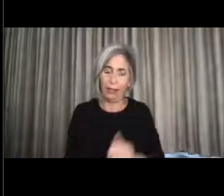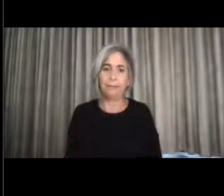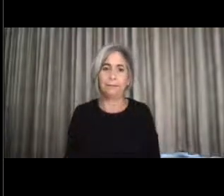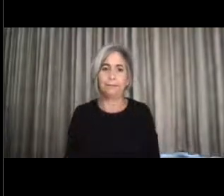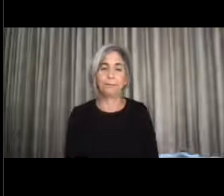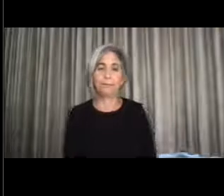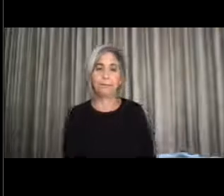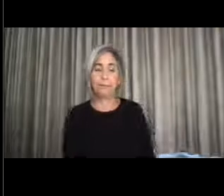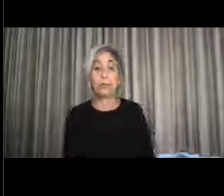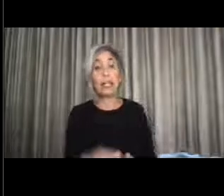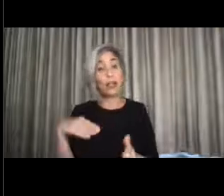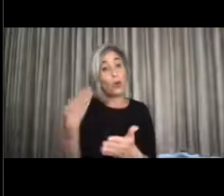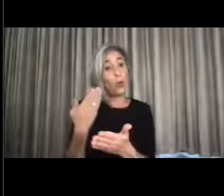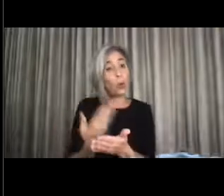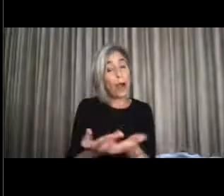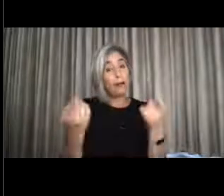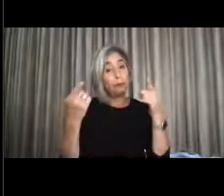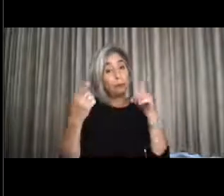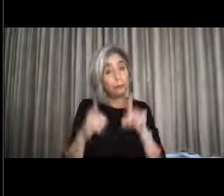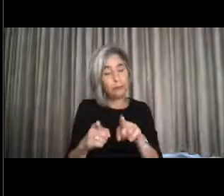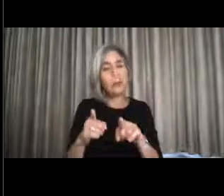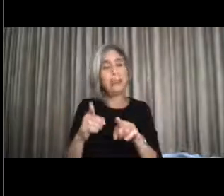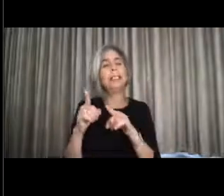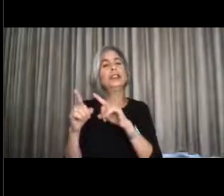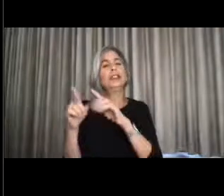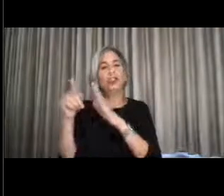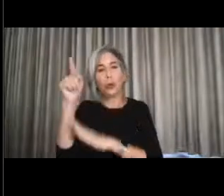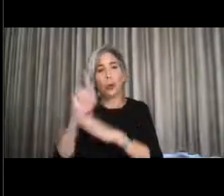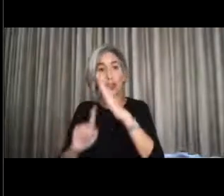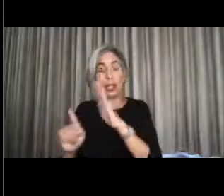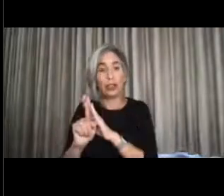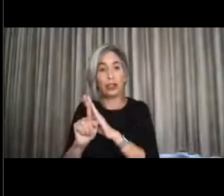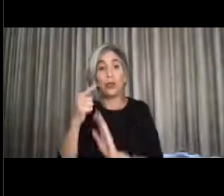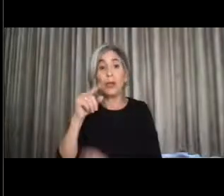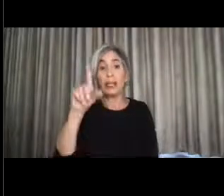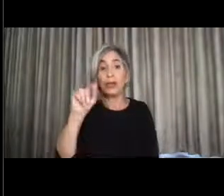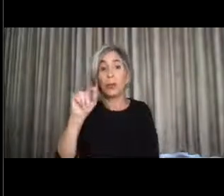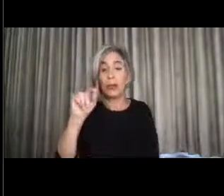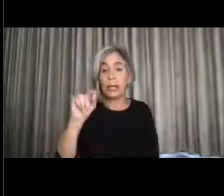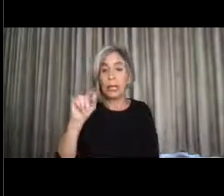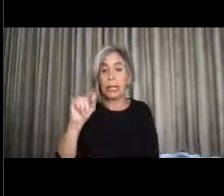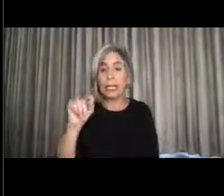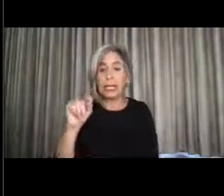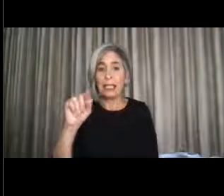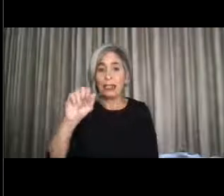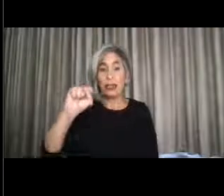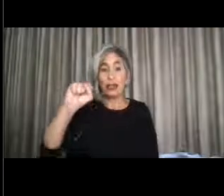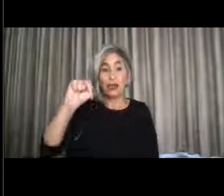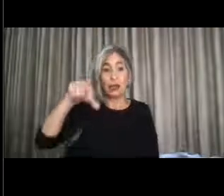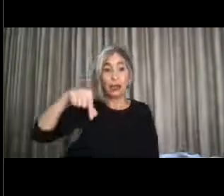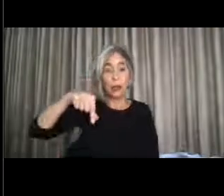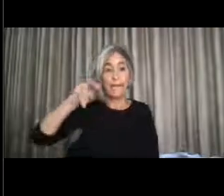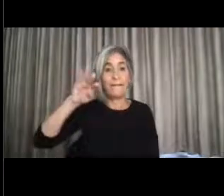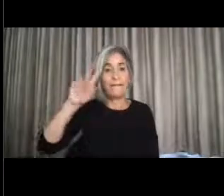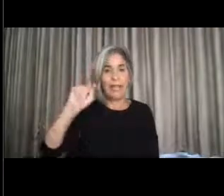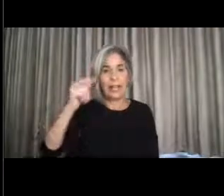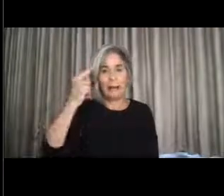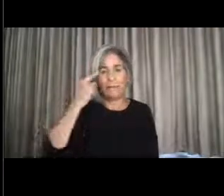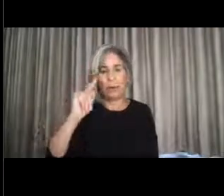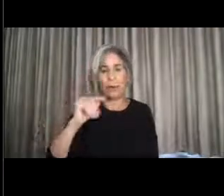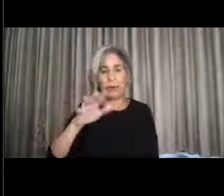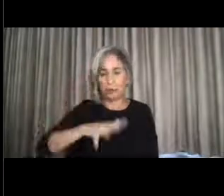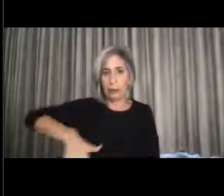Now, when you get to the shelter, you are going to get 20 generous square feet of space. That's 5 feet by 4 feet. That's not enough room for the average adult